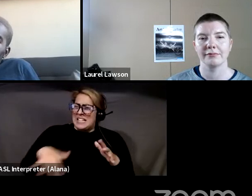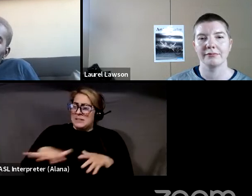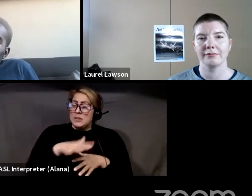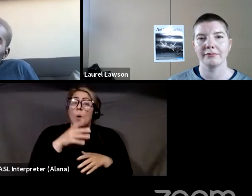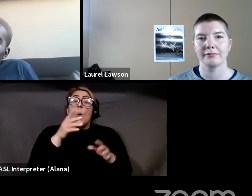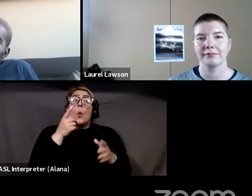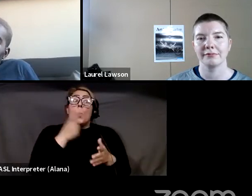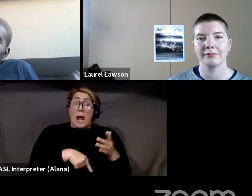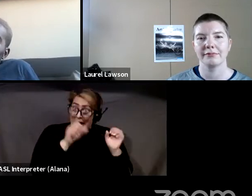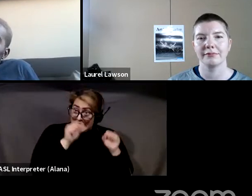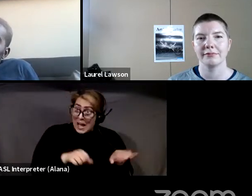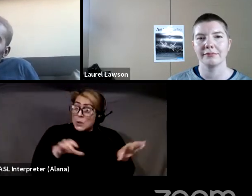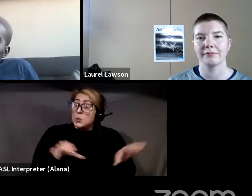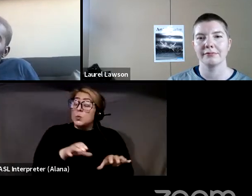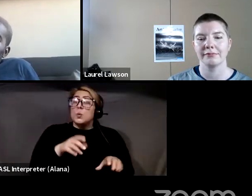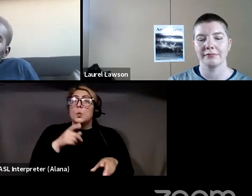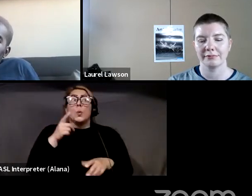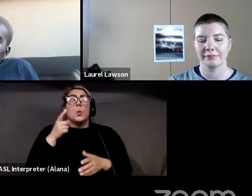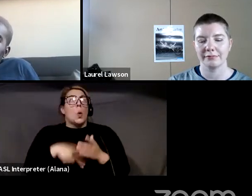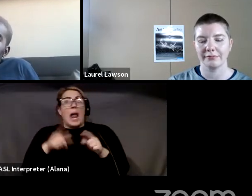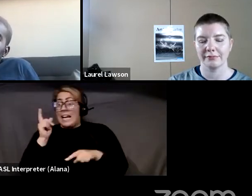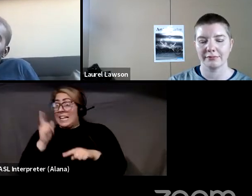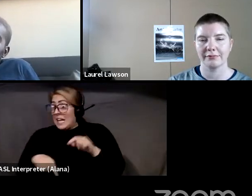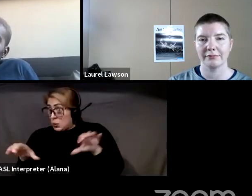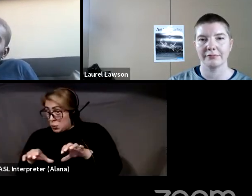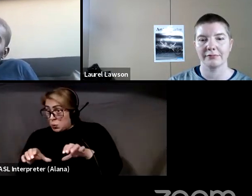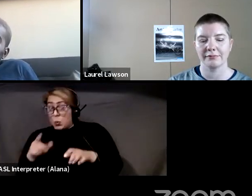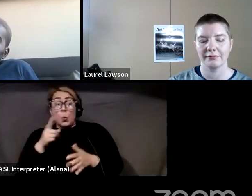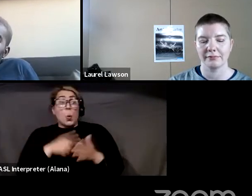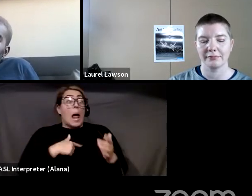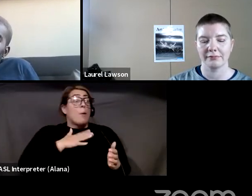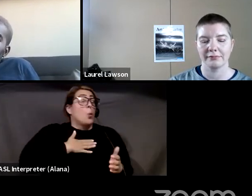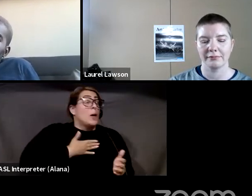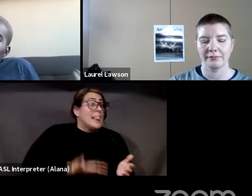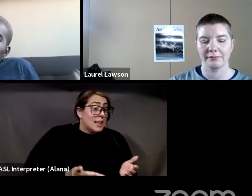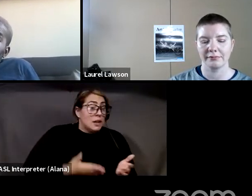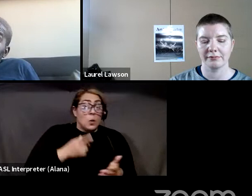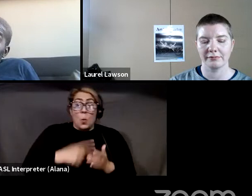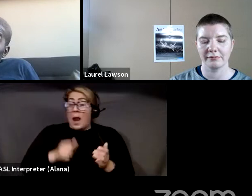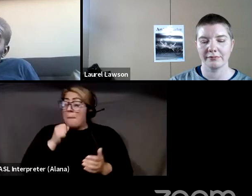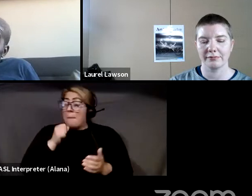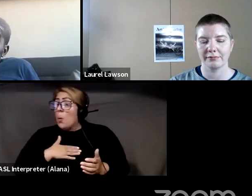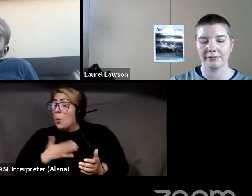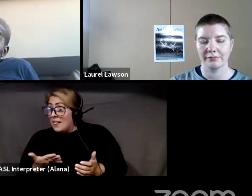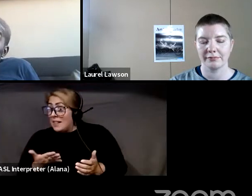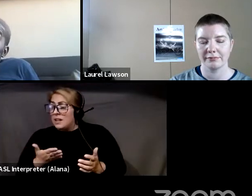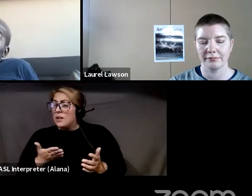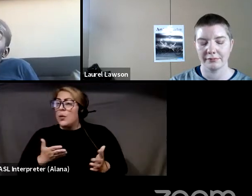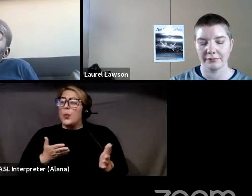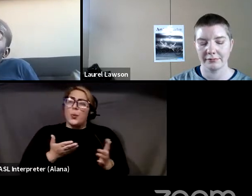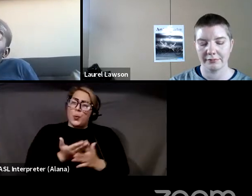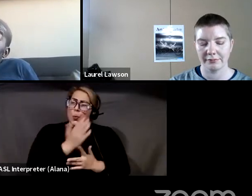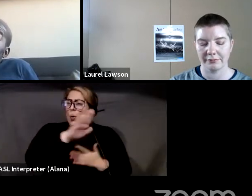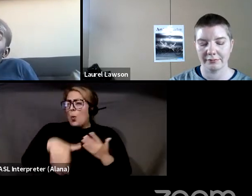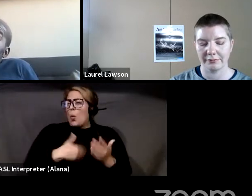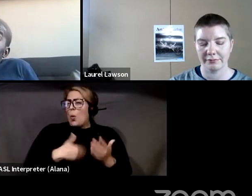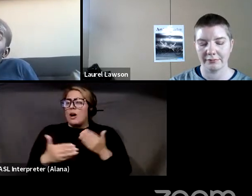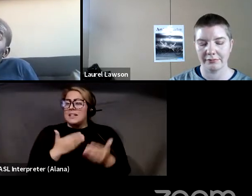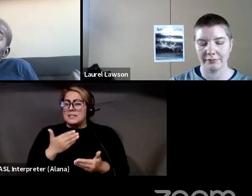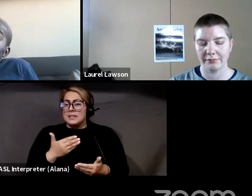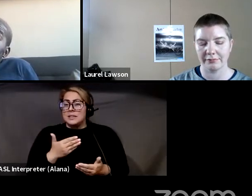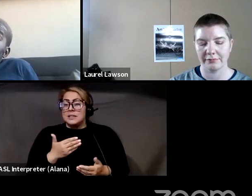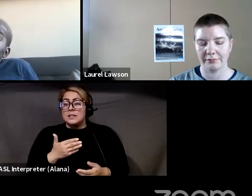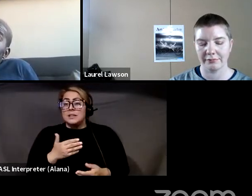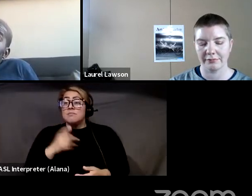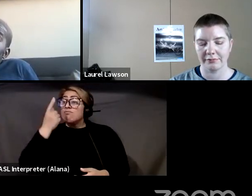willing to do, what I'm not willing to do throughout the process. But when folks don't